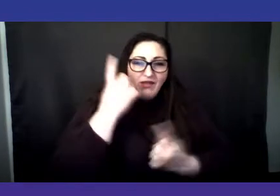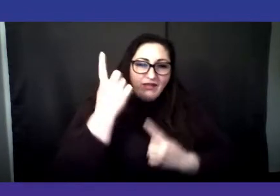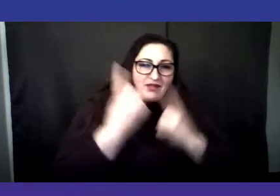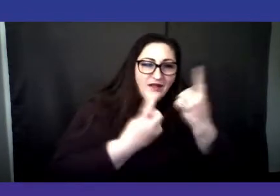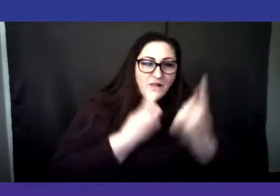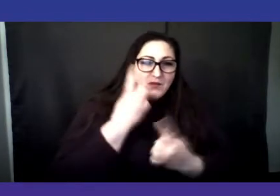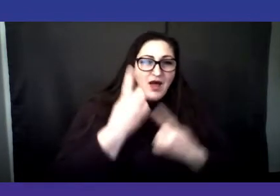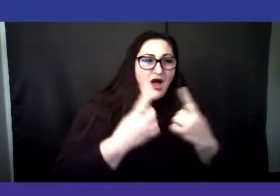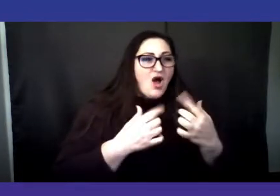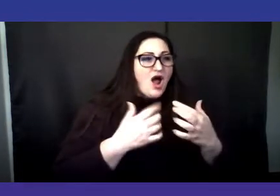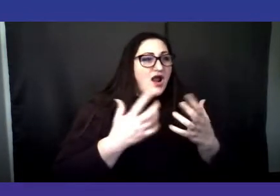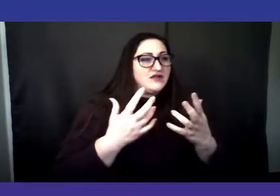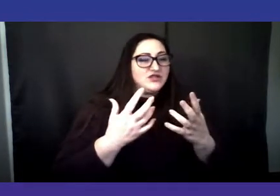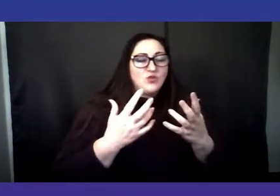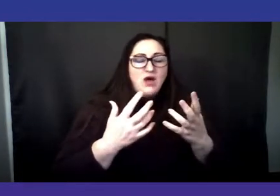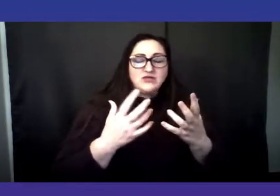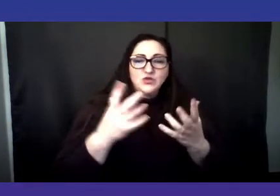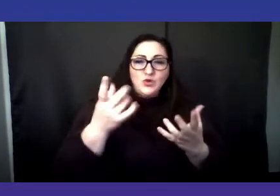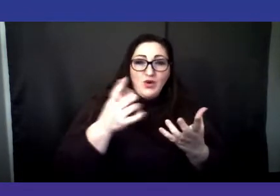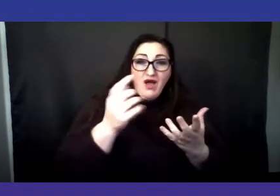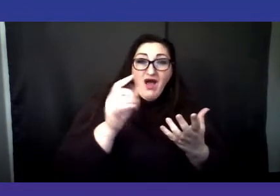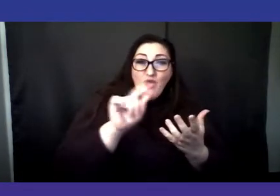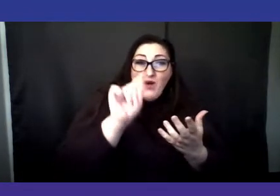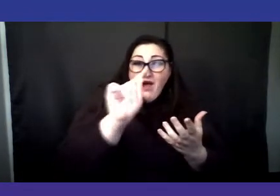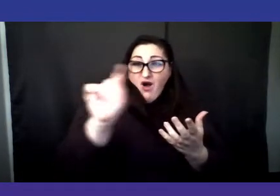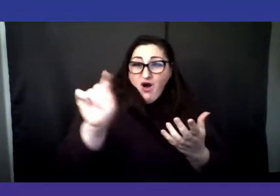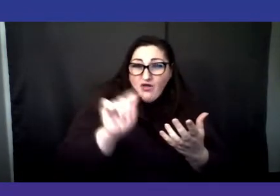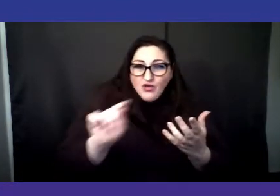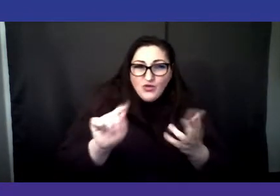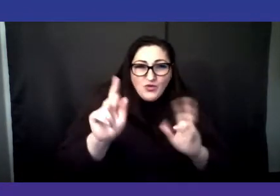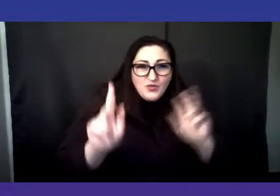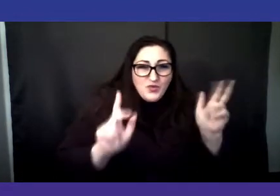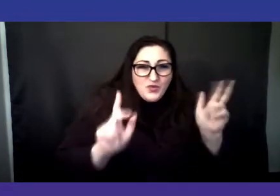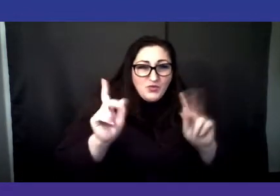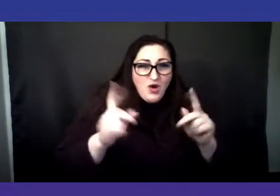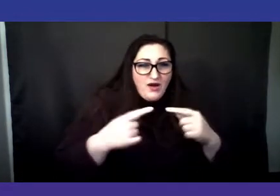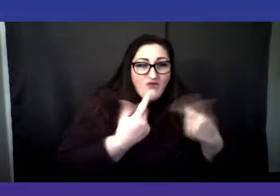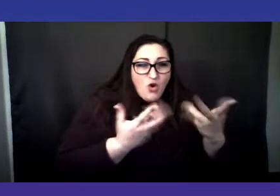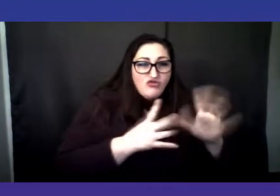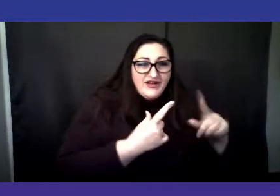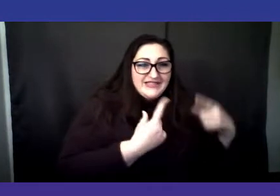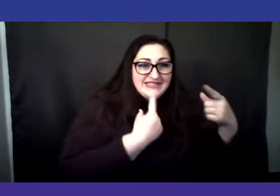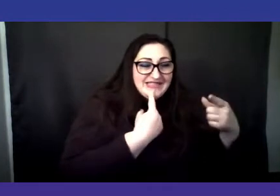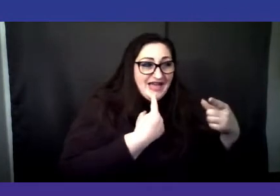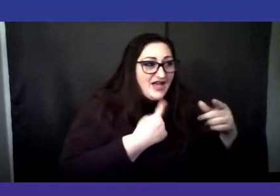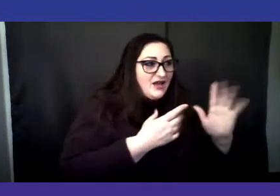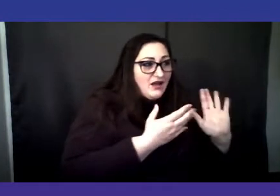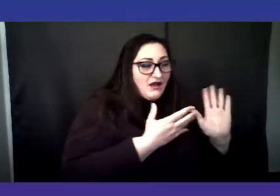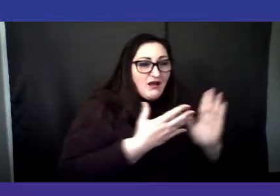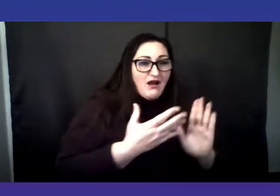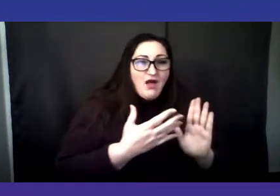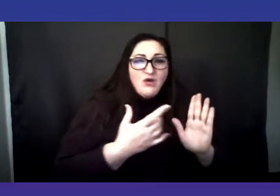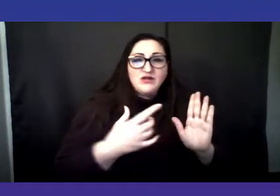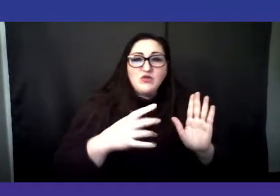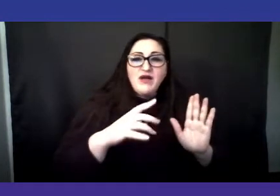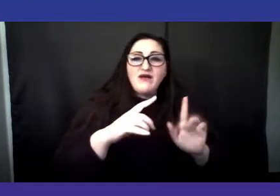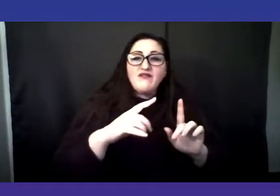and elaborate a little bit from a disability standpoint, I